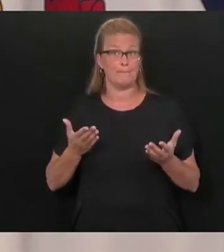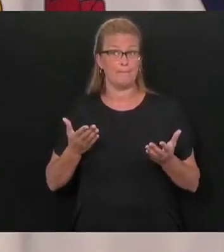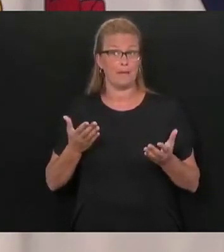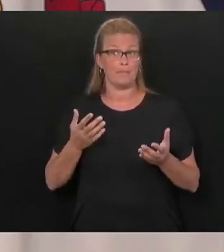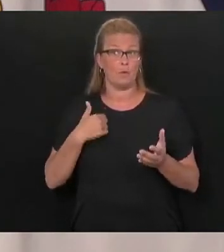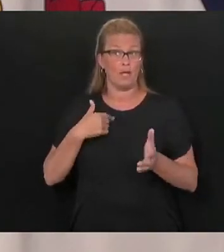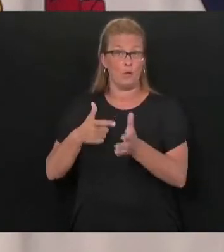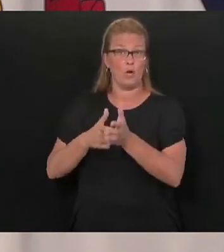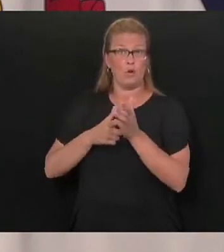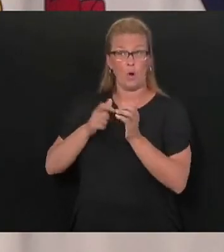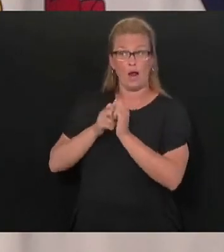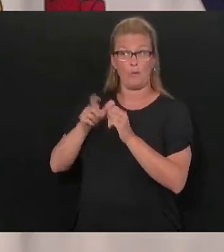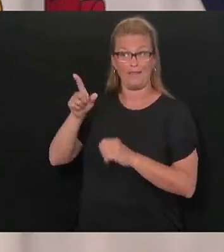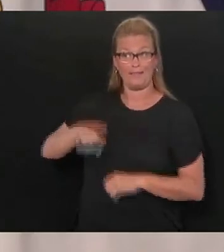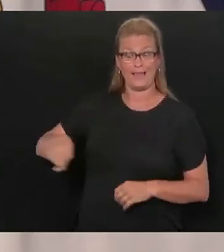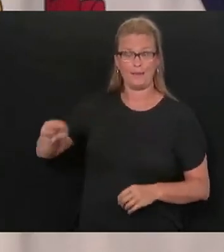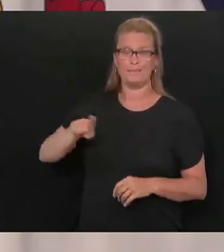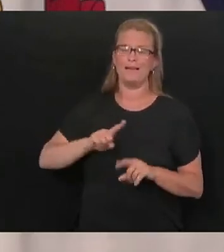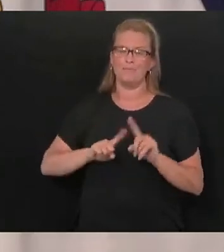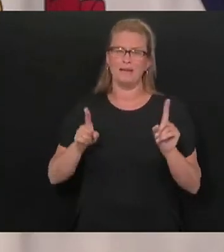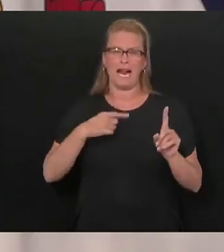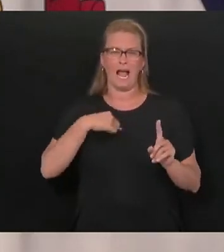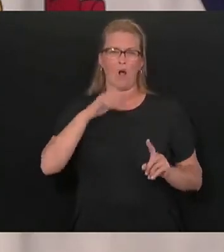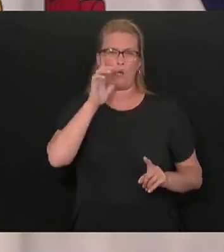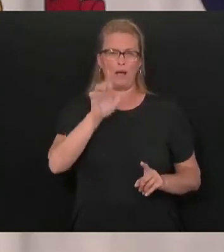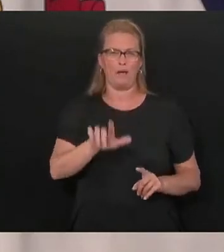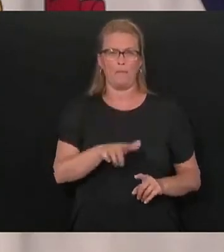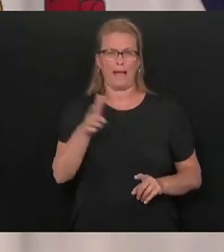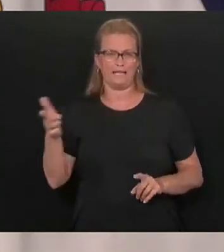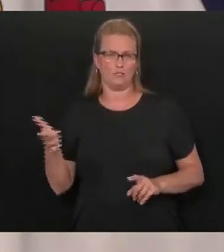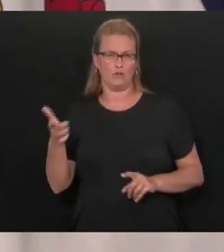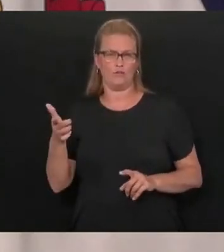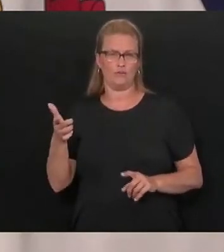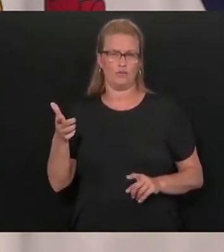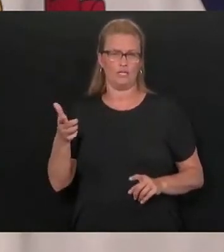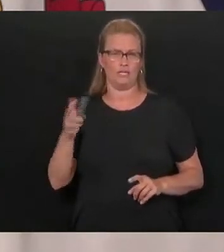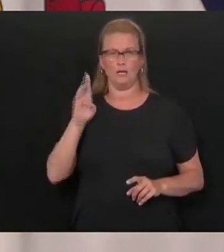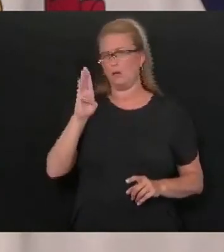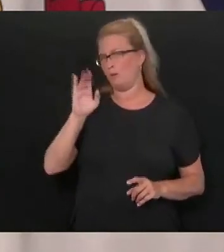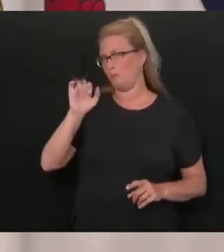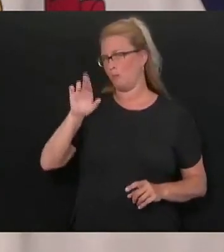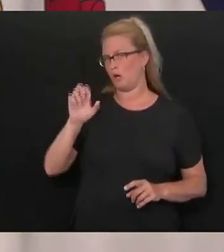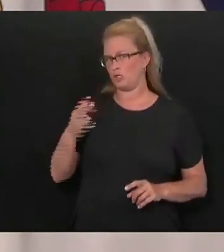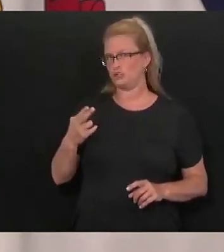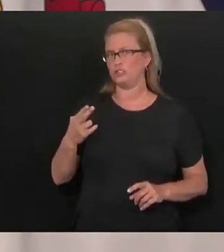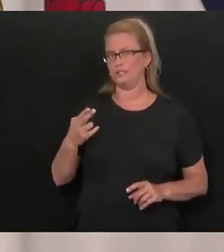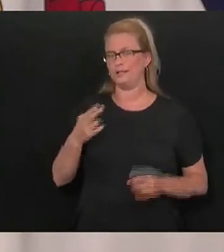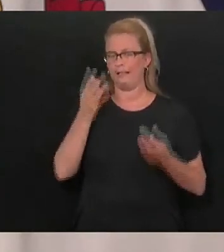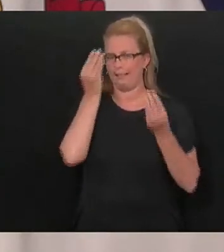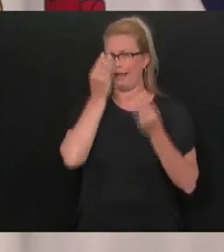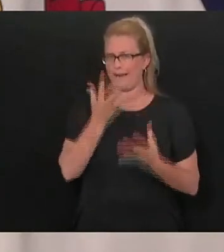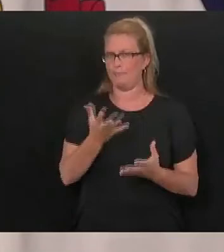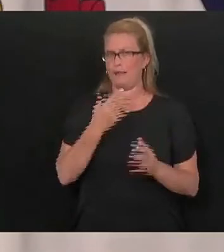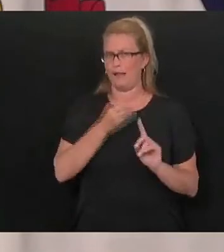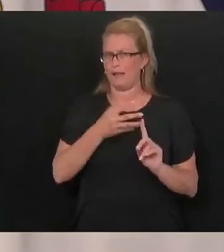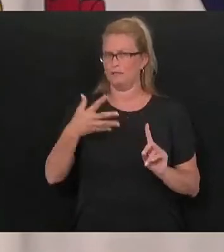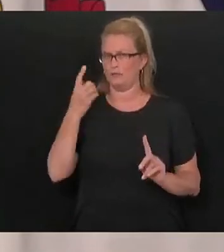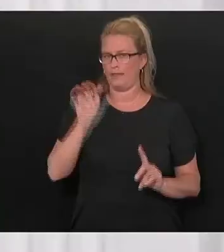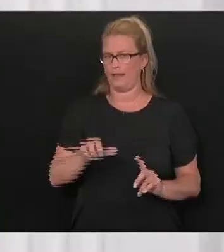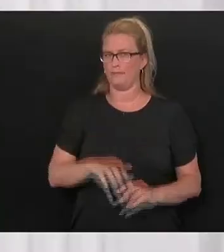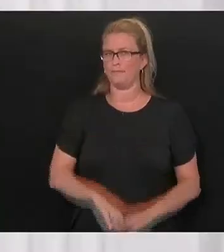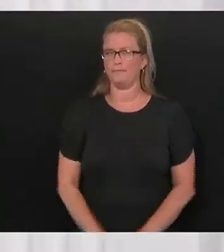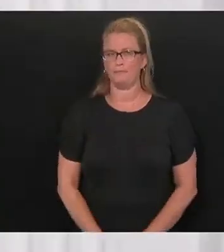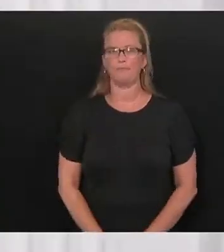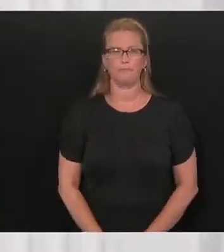require masks there and everything, but I'm going to pass back to Superintendent Birch and everything and let him answer that a little bit better.